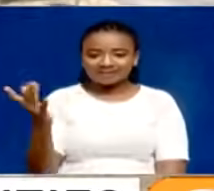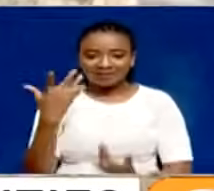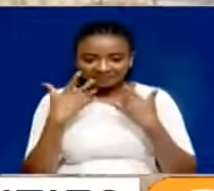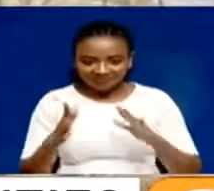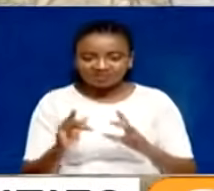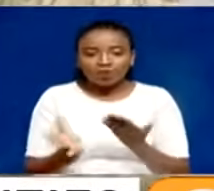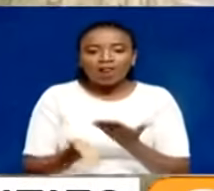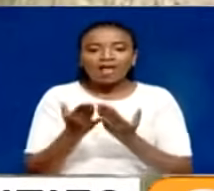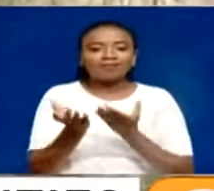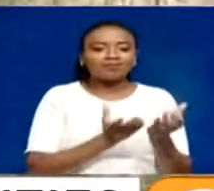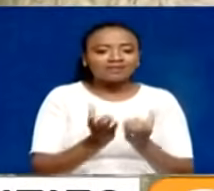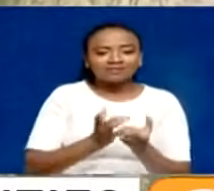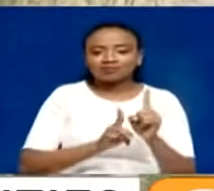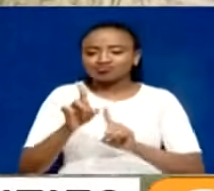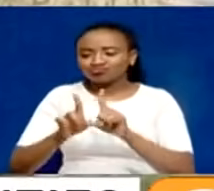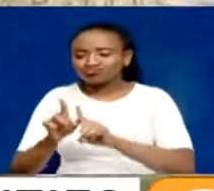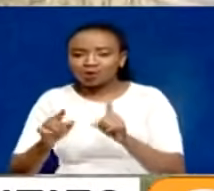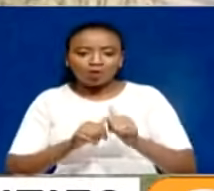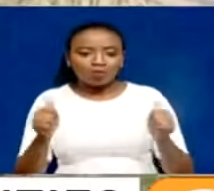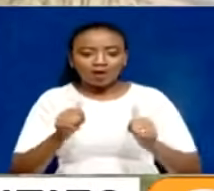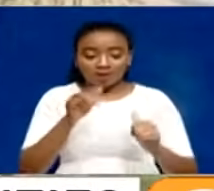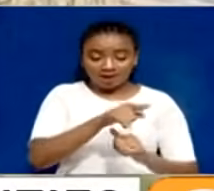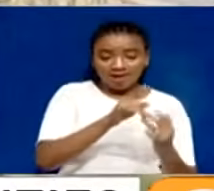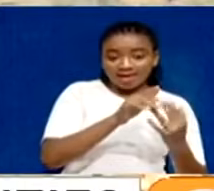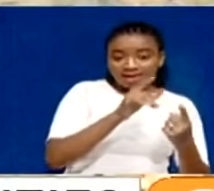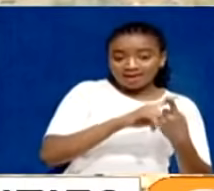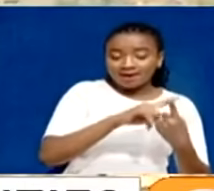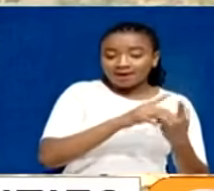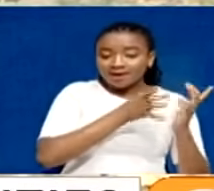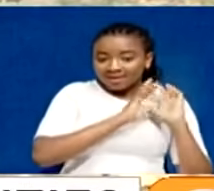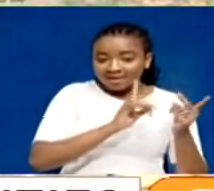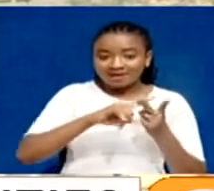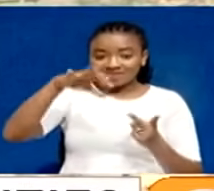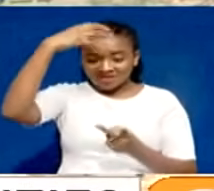to ease transport and cut the distance between Kilifi, Lamu, and